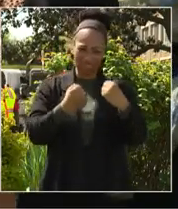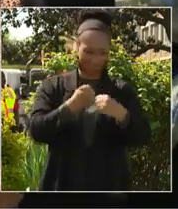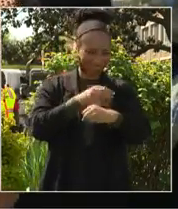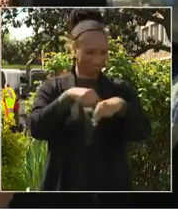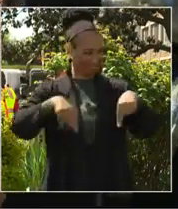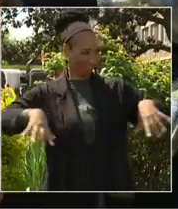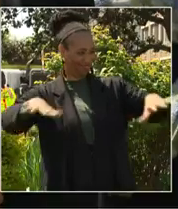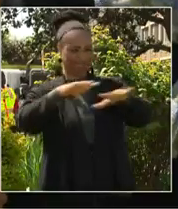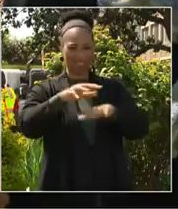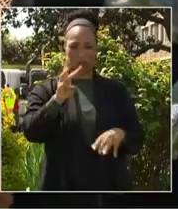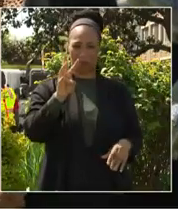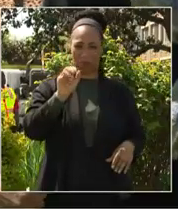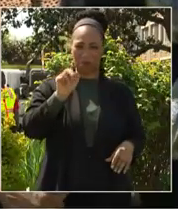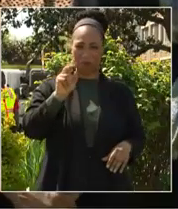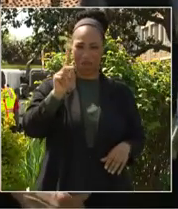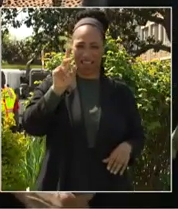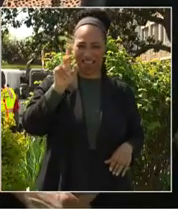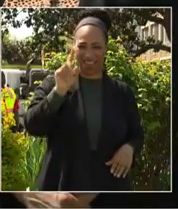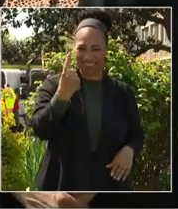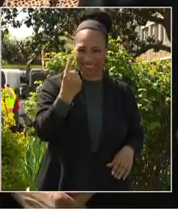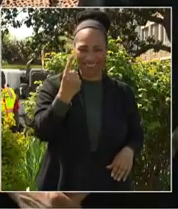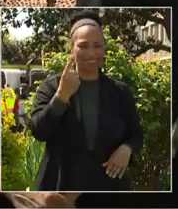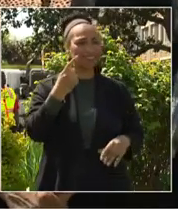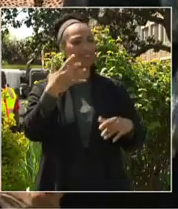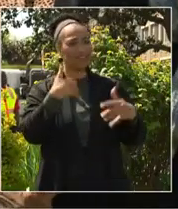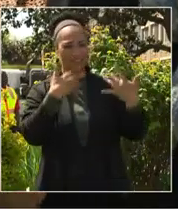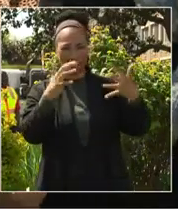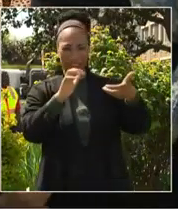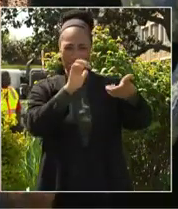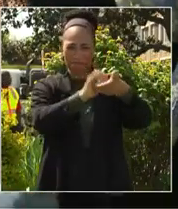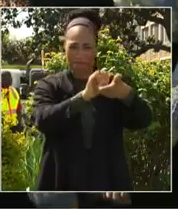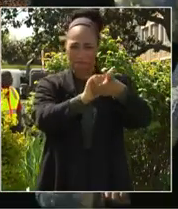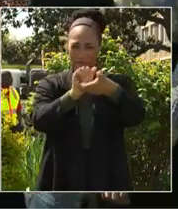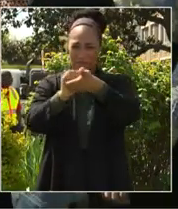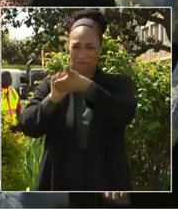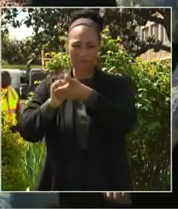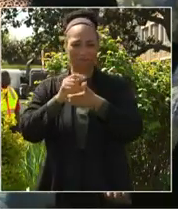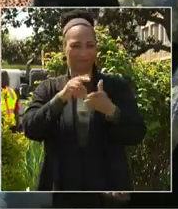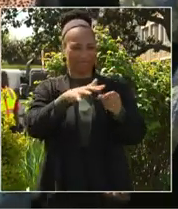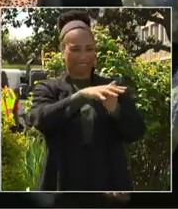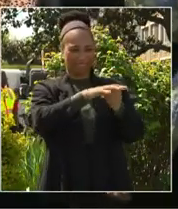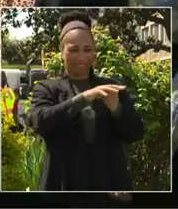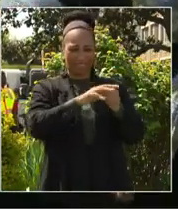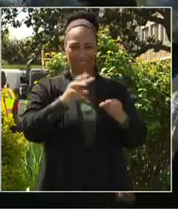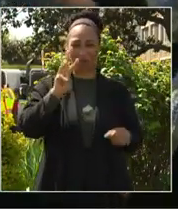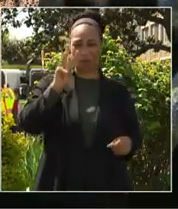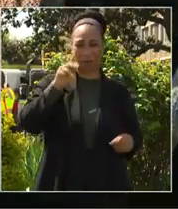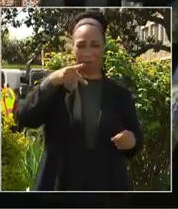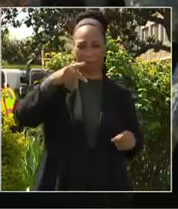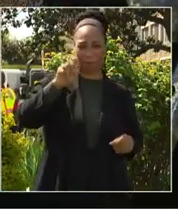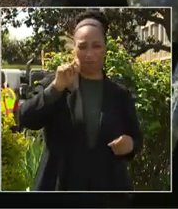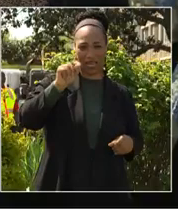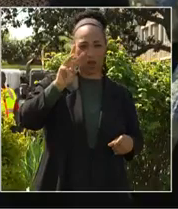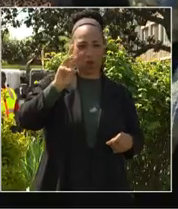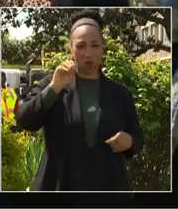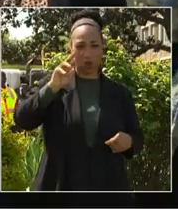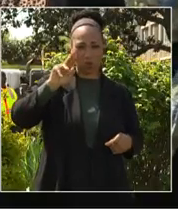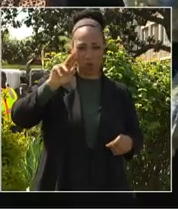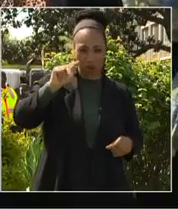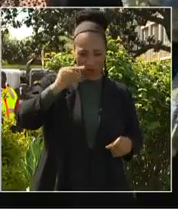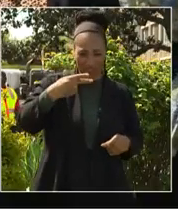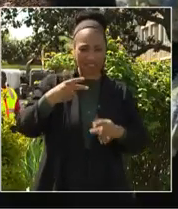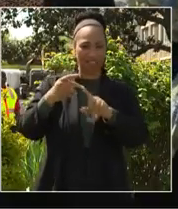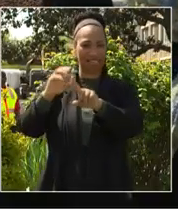partnered with the Petworth Celebration, Columbia Heights Day, Adams Morgan Porch Fest, the Urban League,